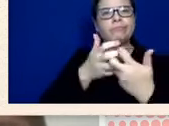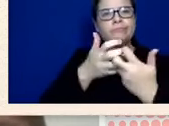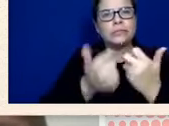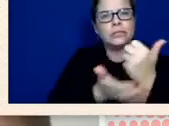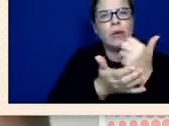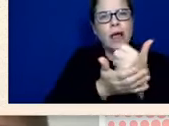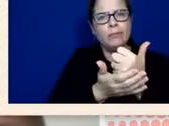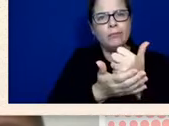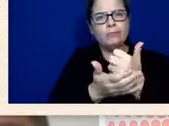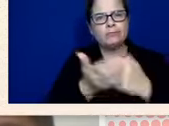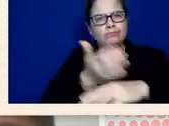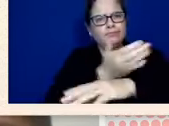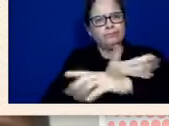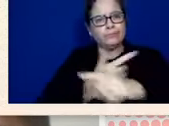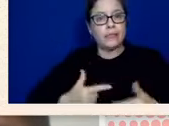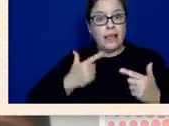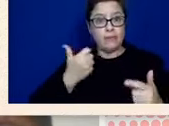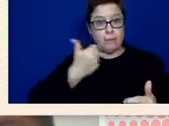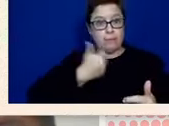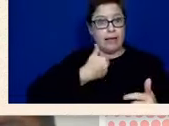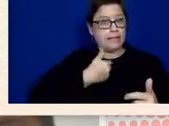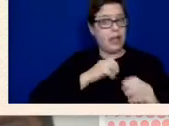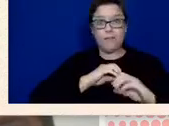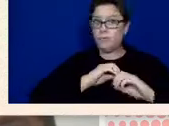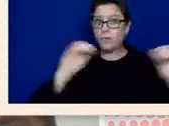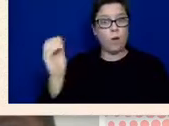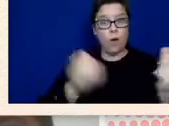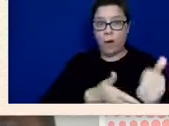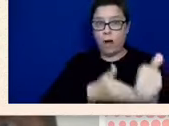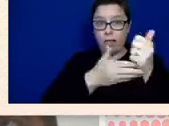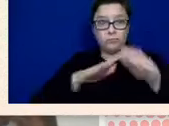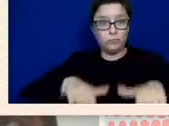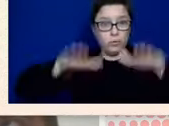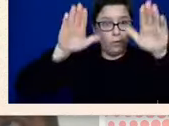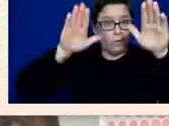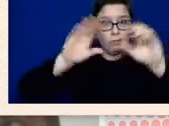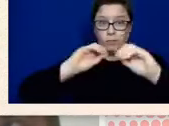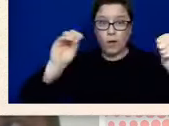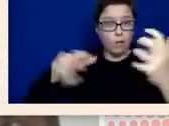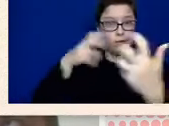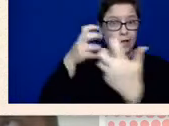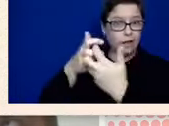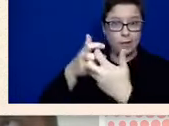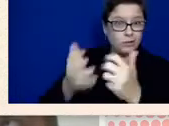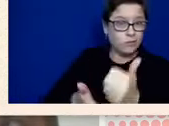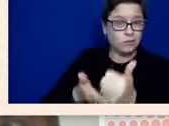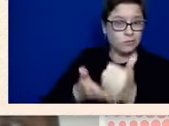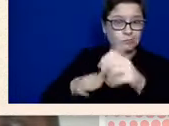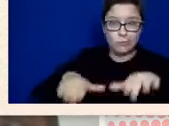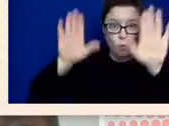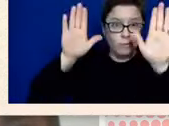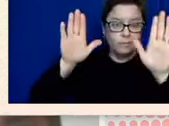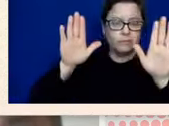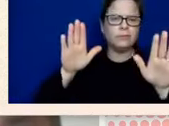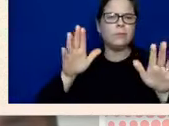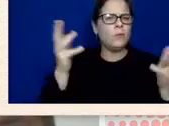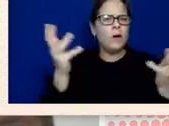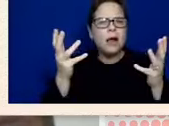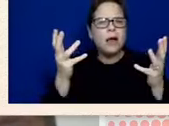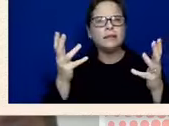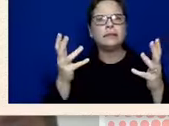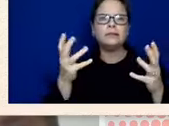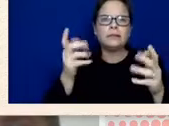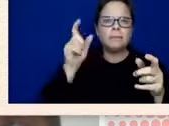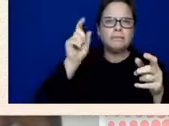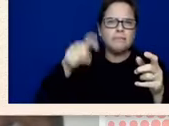me, when I had, you know, accommodations growing up, like it's supposed to help, you know, me grow and help me to try to handle what the